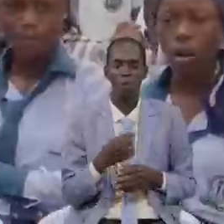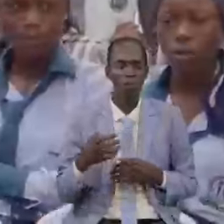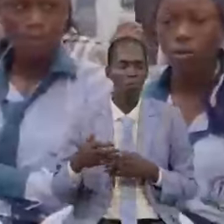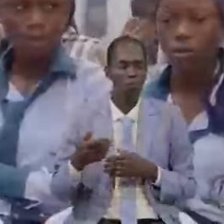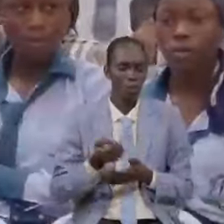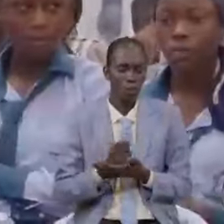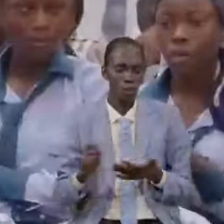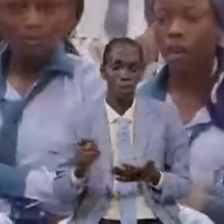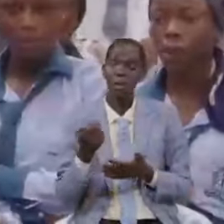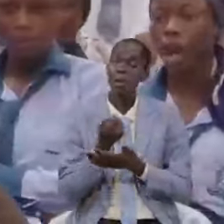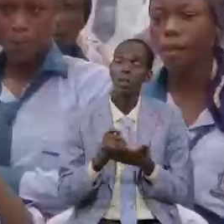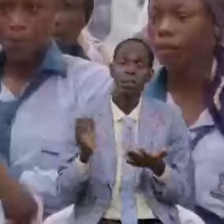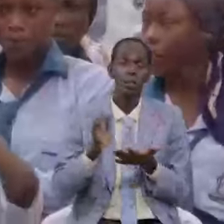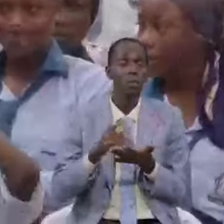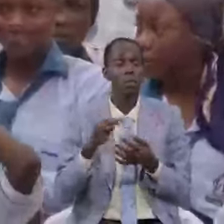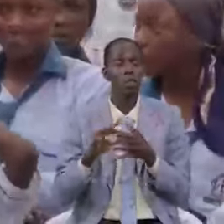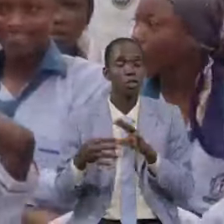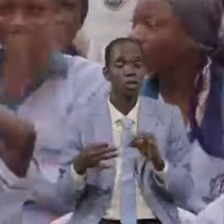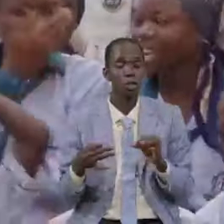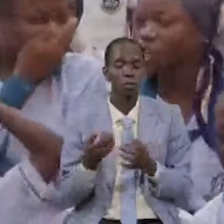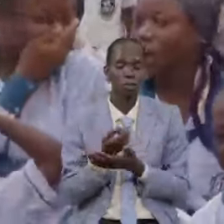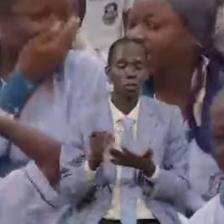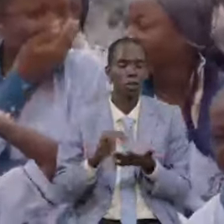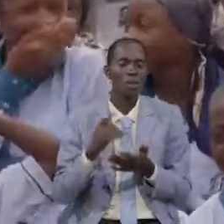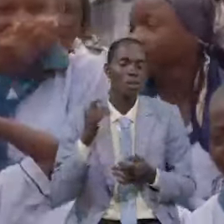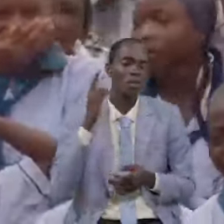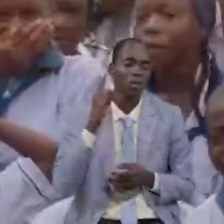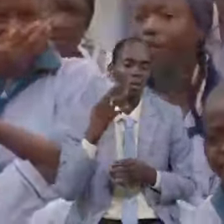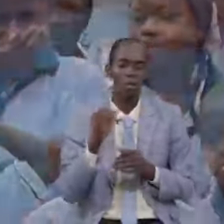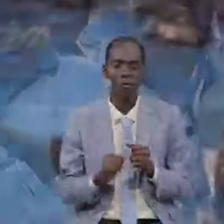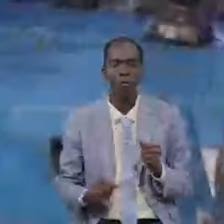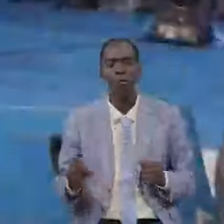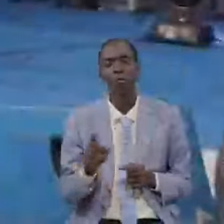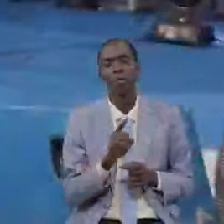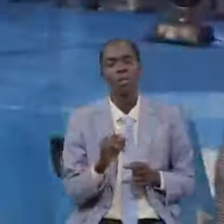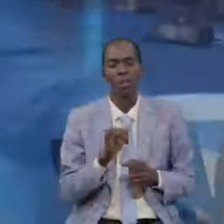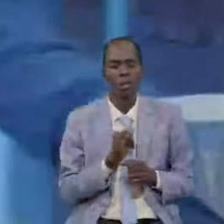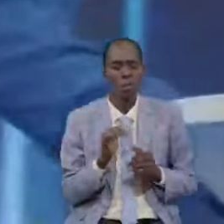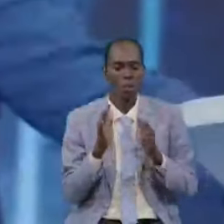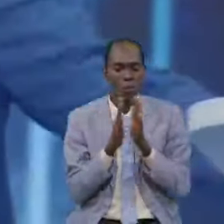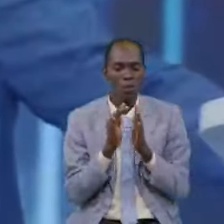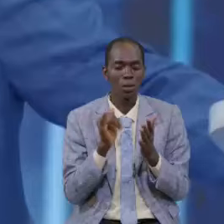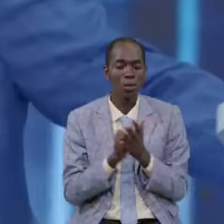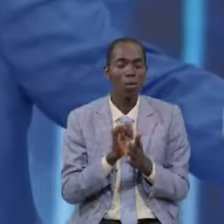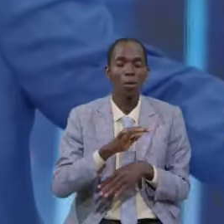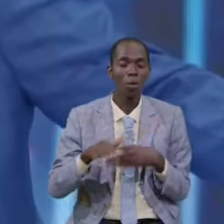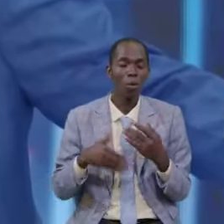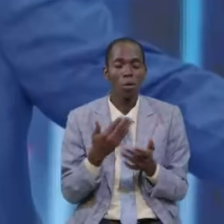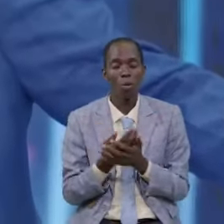of everyone here today. And I pray that all those who have been